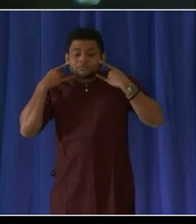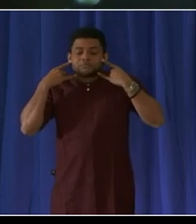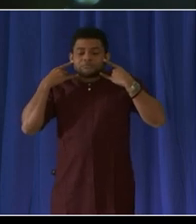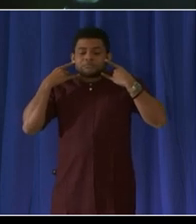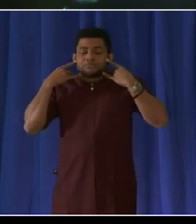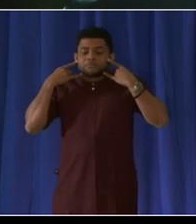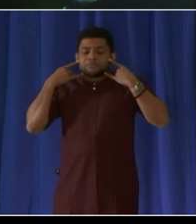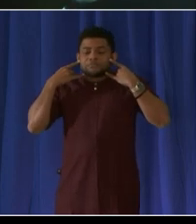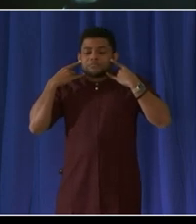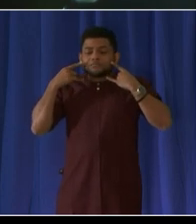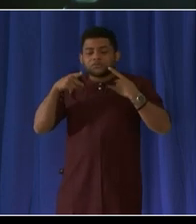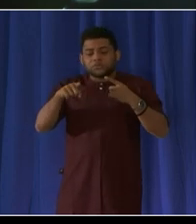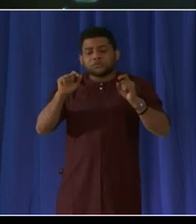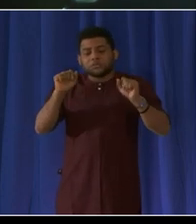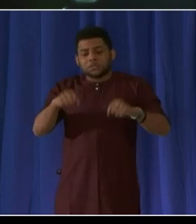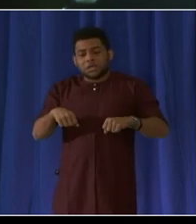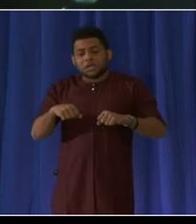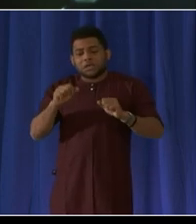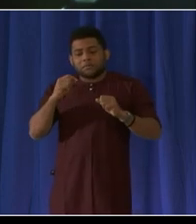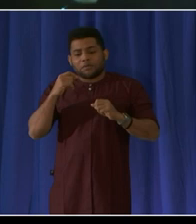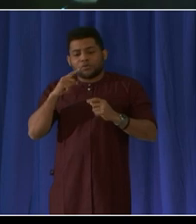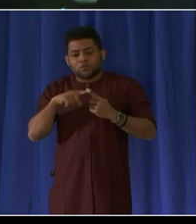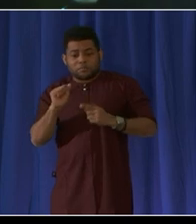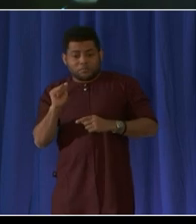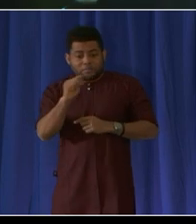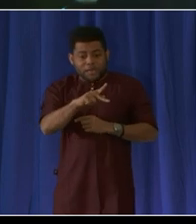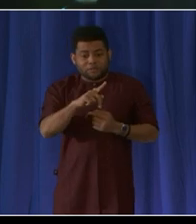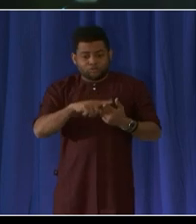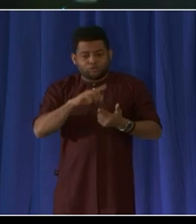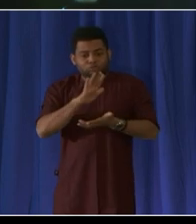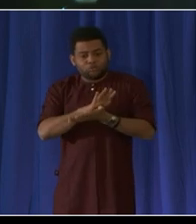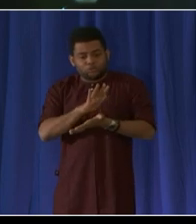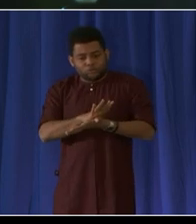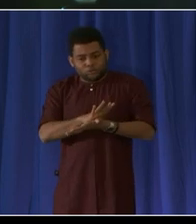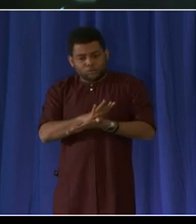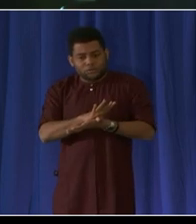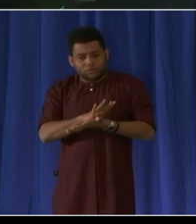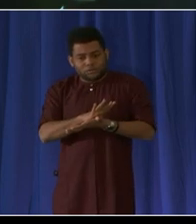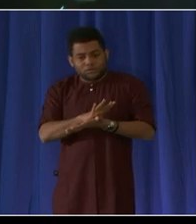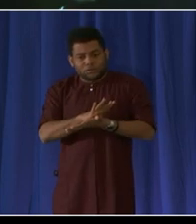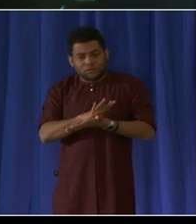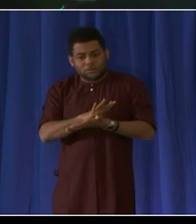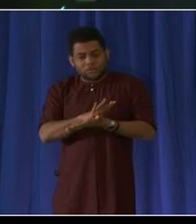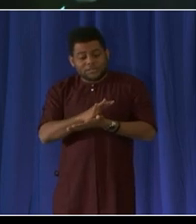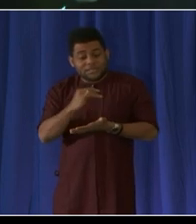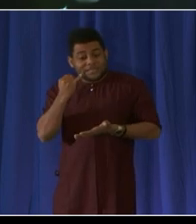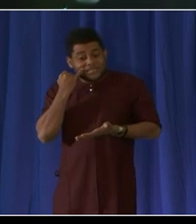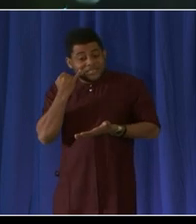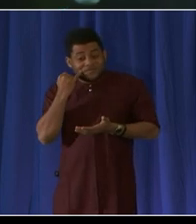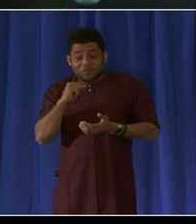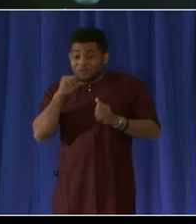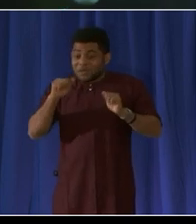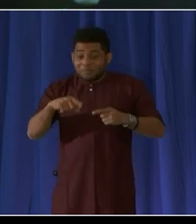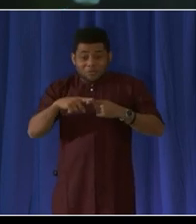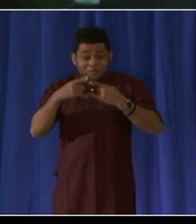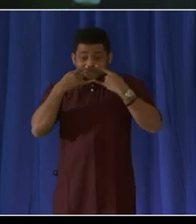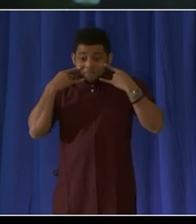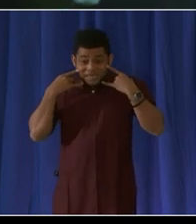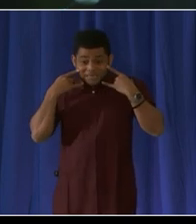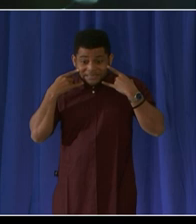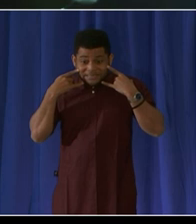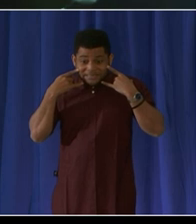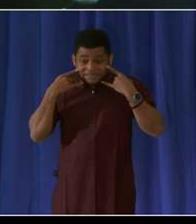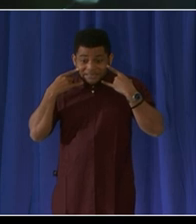well-fitted mask, you are able to return to school. If you are not able